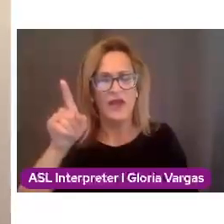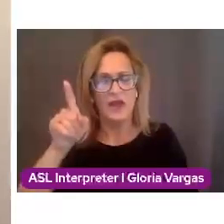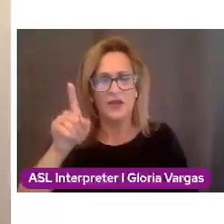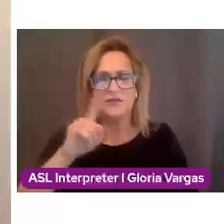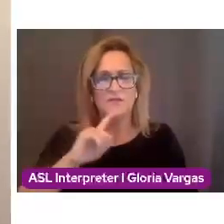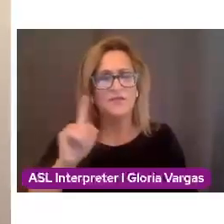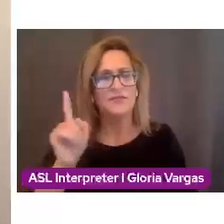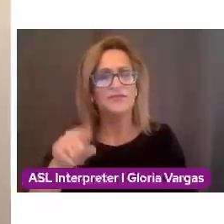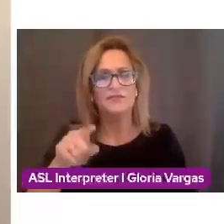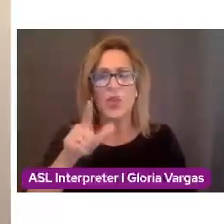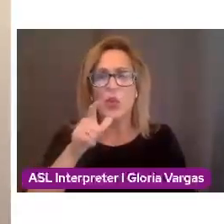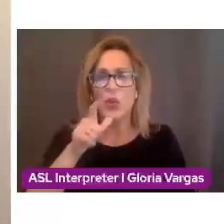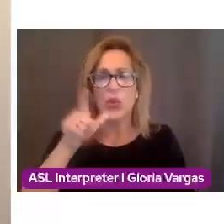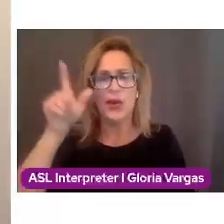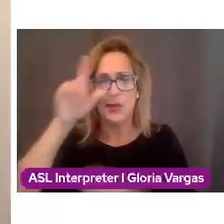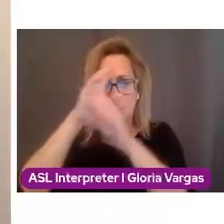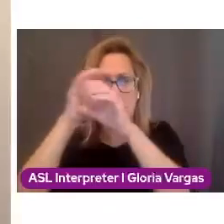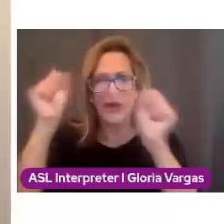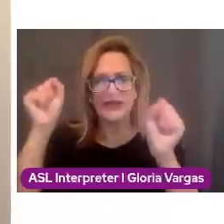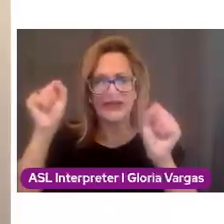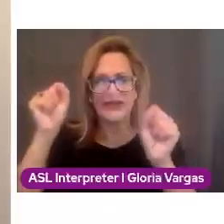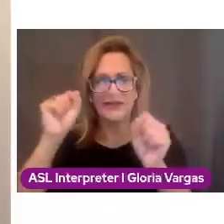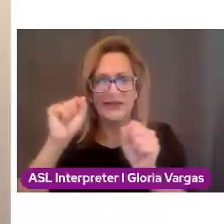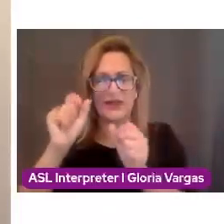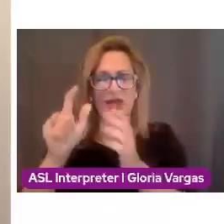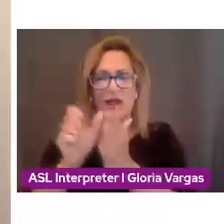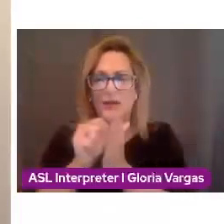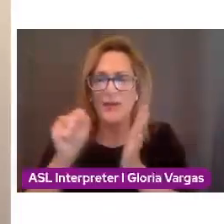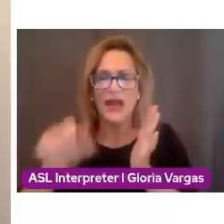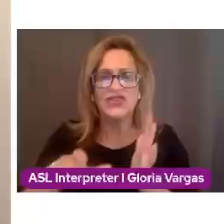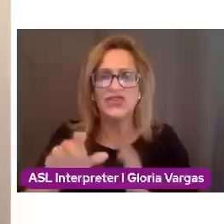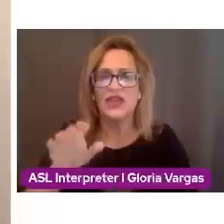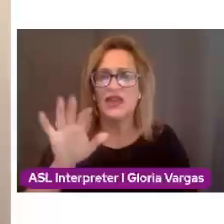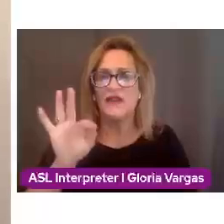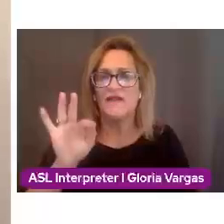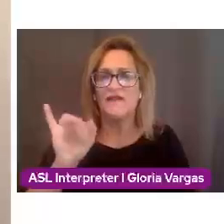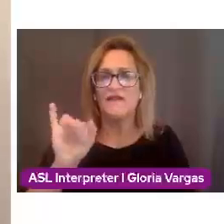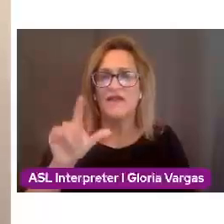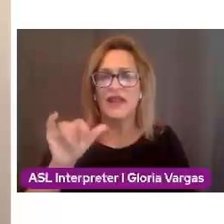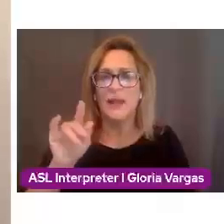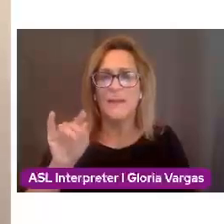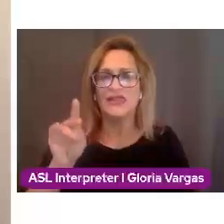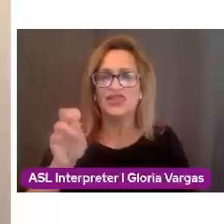of abolishing the filibuster. I believe that we should be exploring